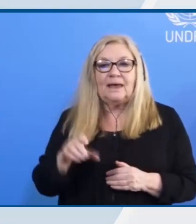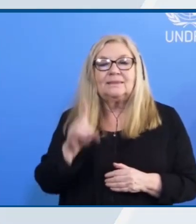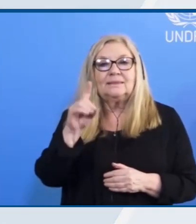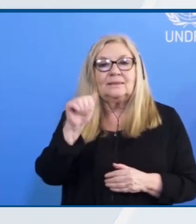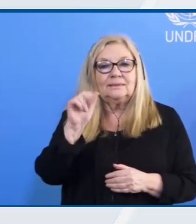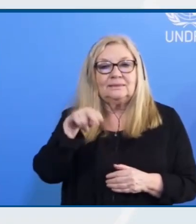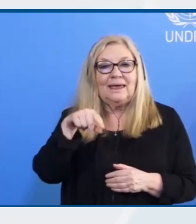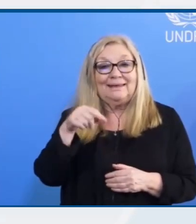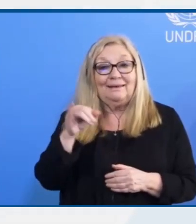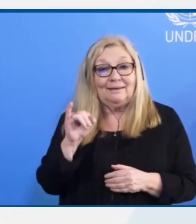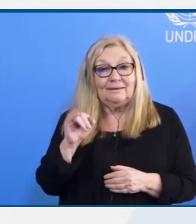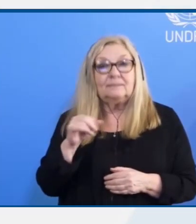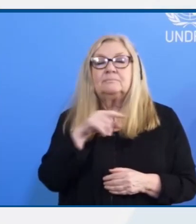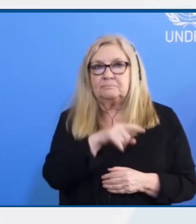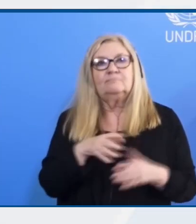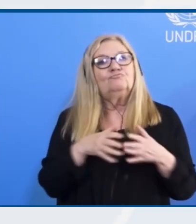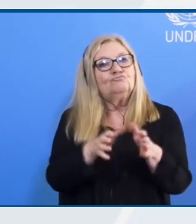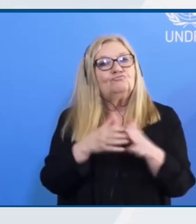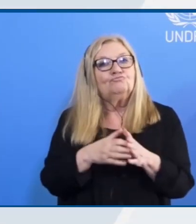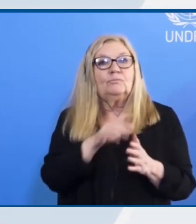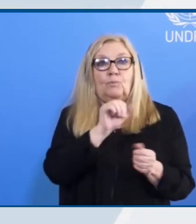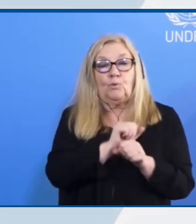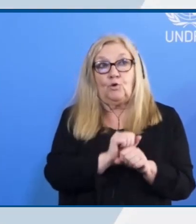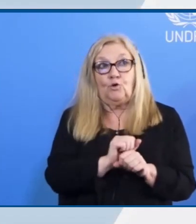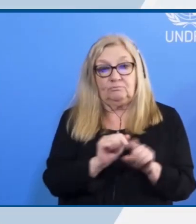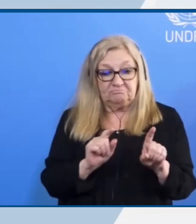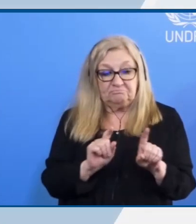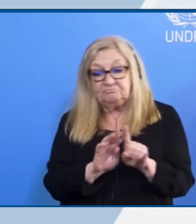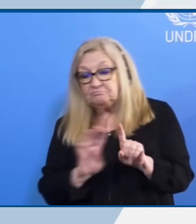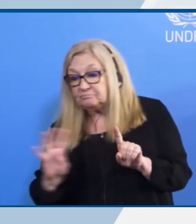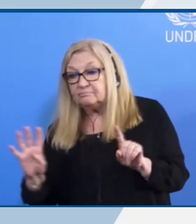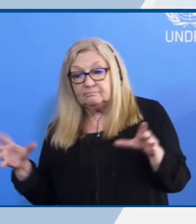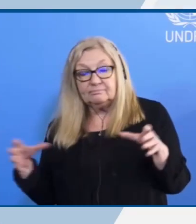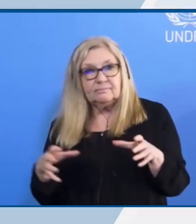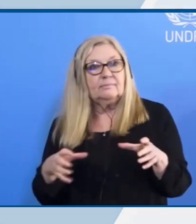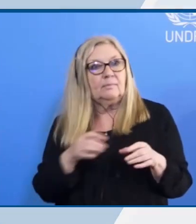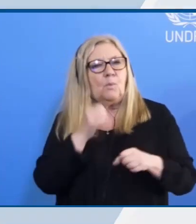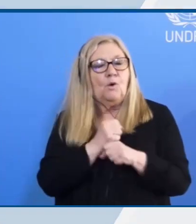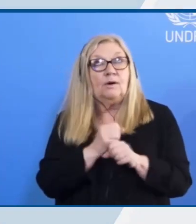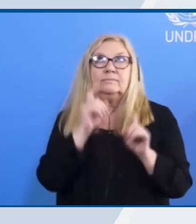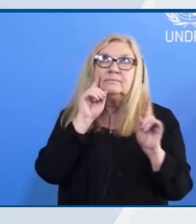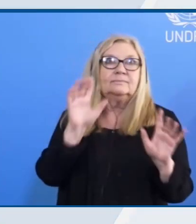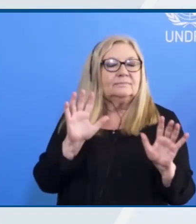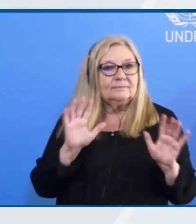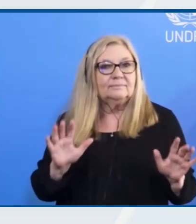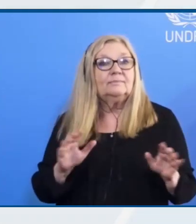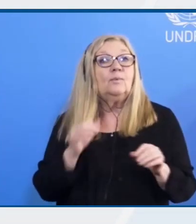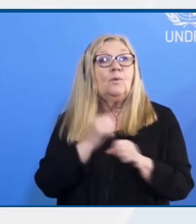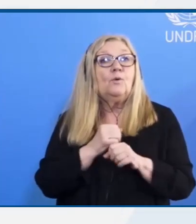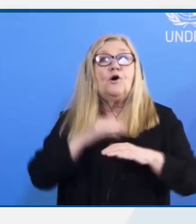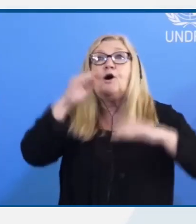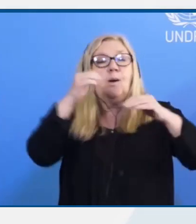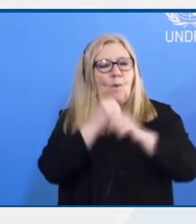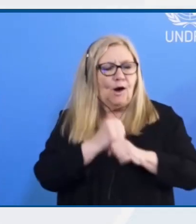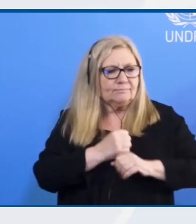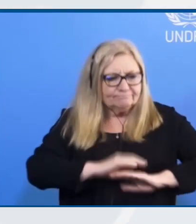amazing work that her and her colleagues are doing, as grassroots leaders. And in an initial recorded